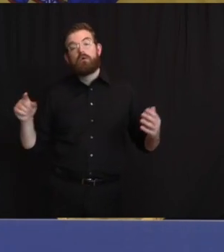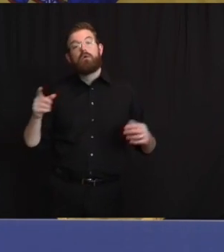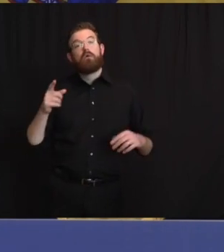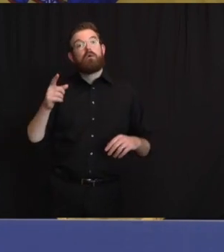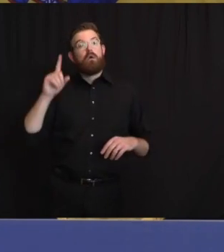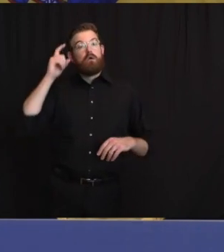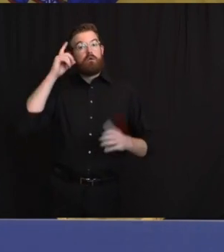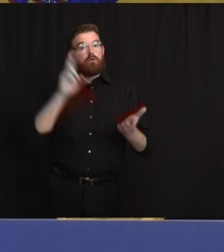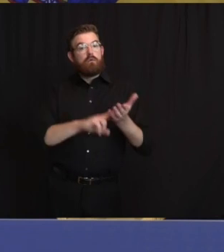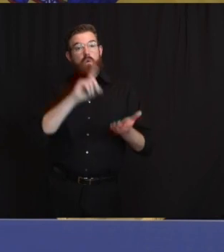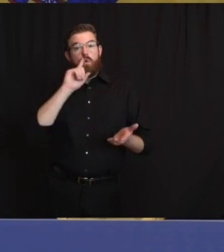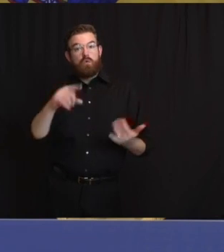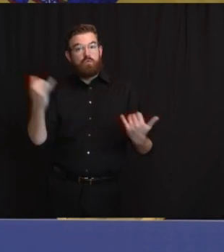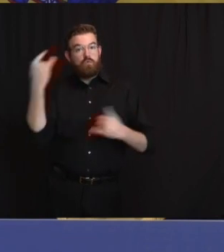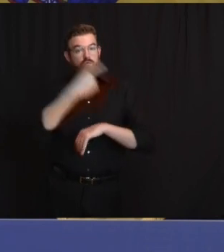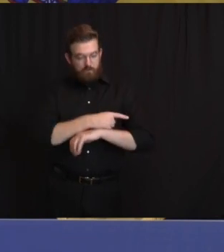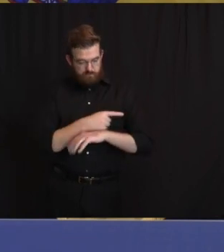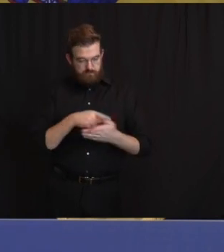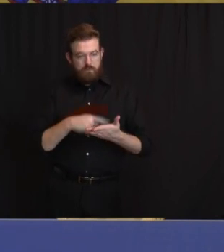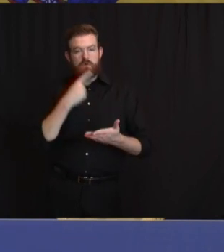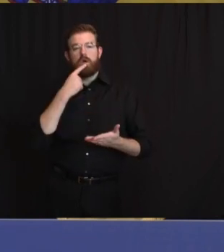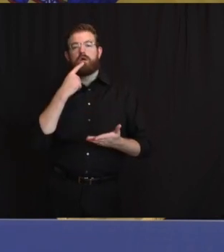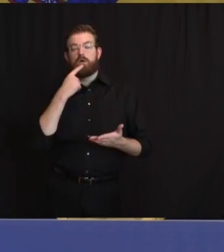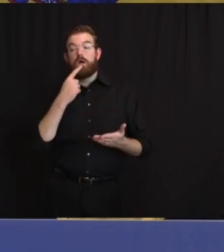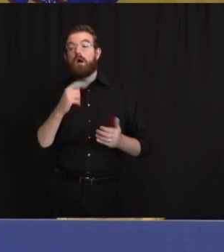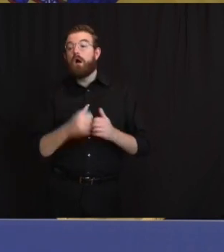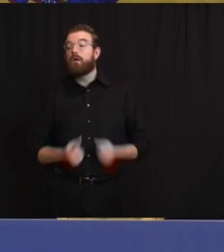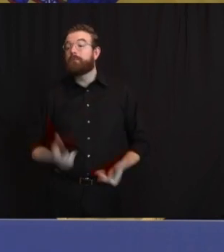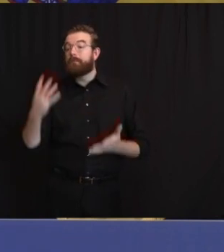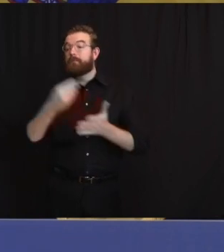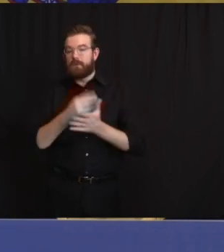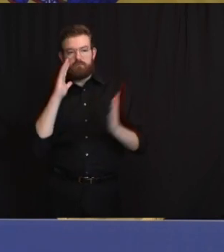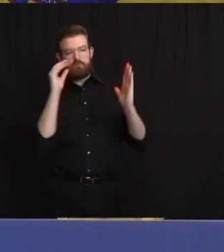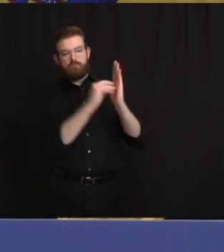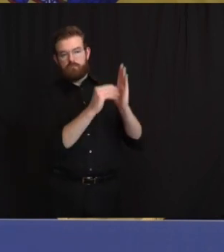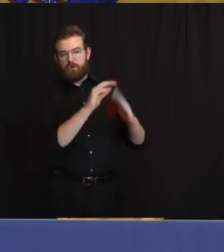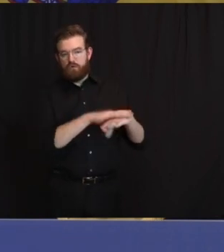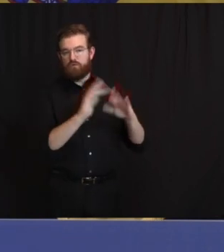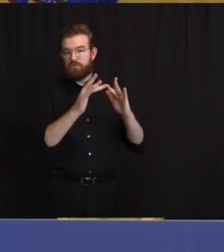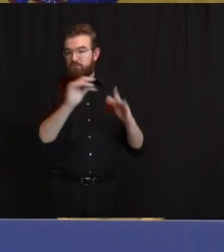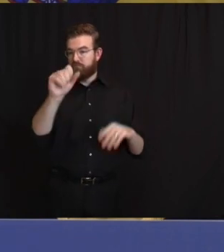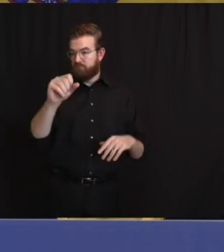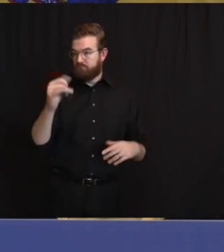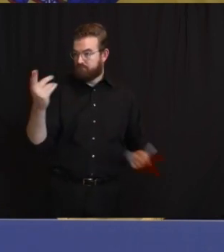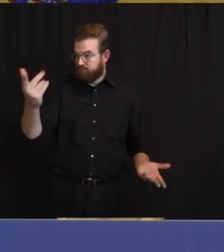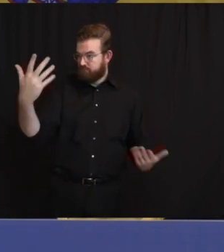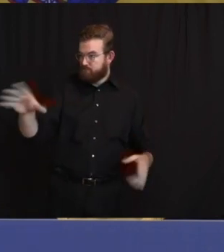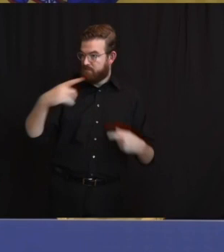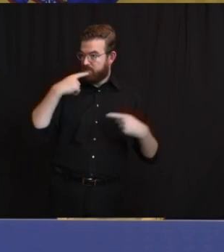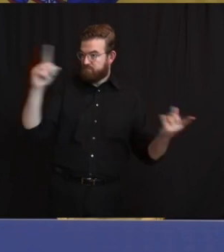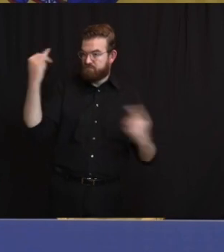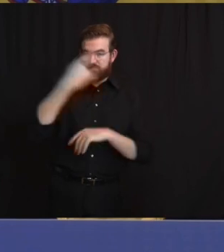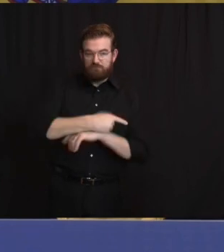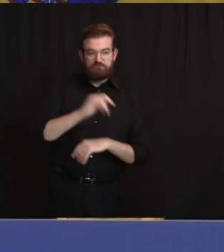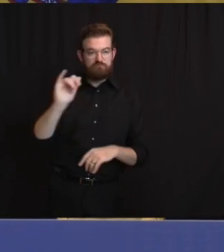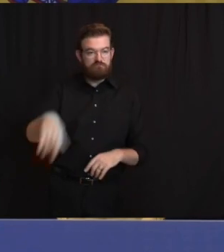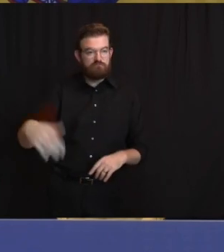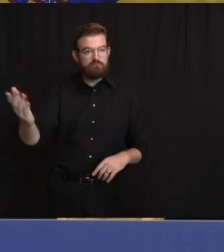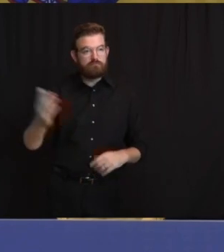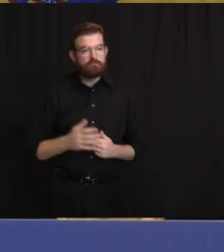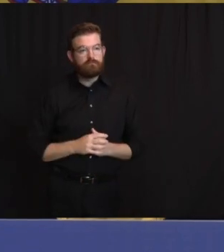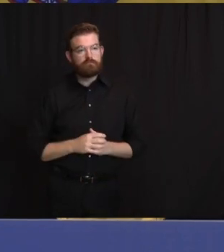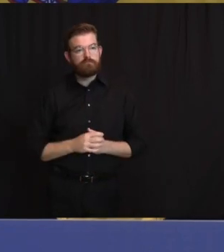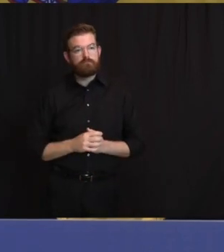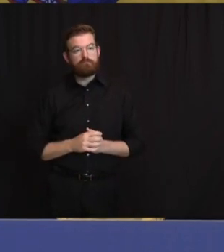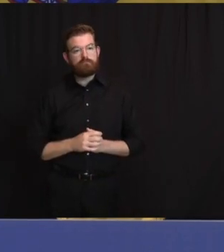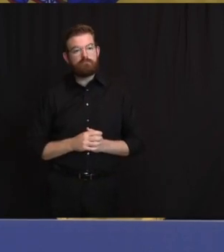website laying out the spending plan. So that is coming. It's something he announced today. The extent to which money isn't spent is overwhelmingly